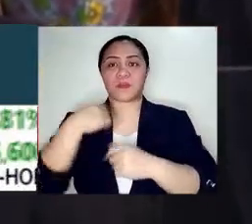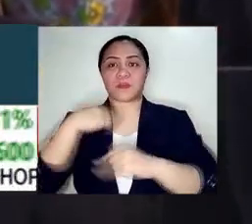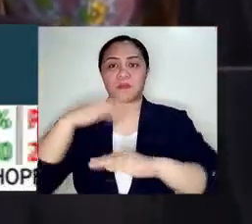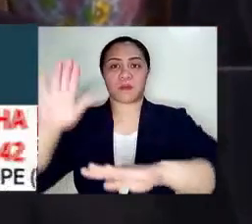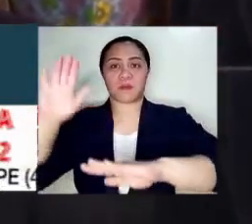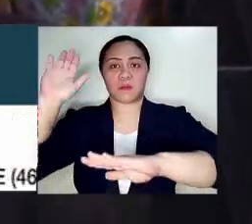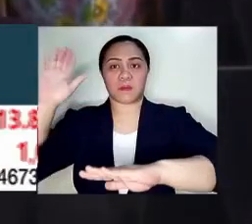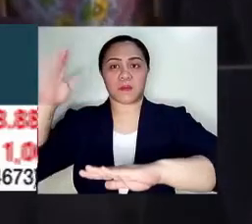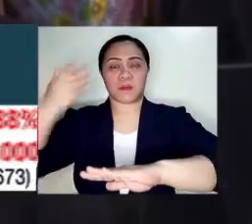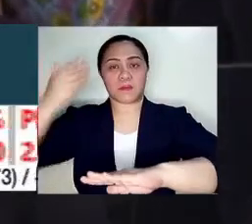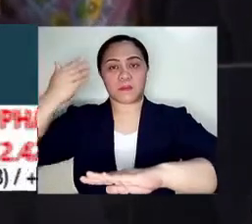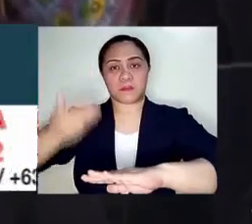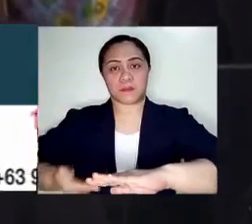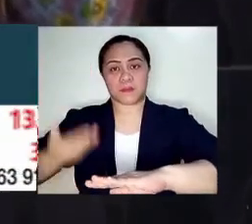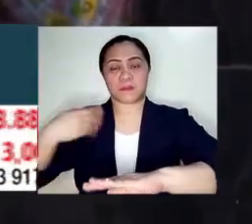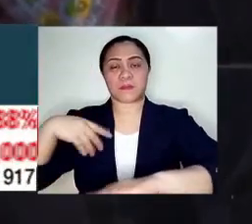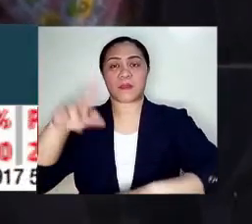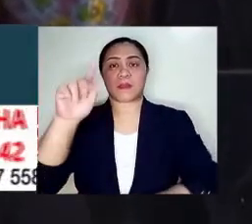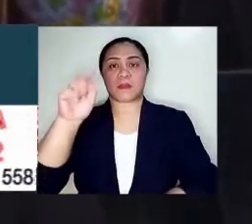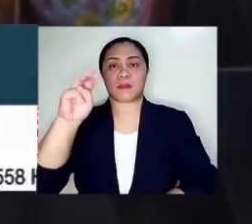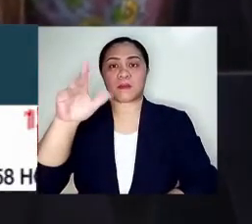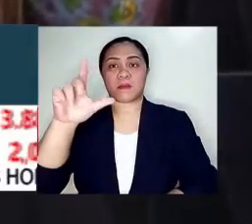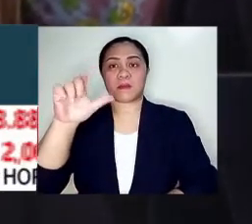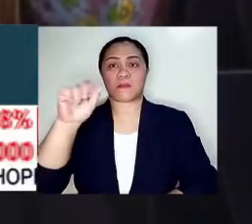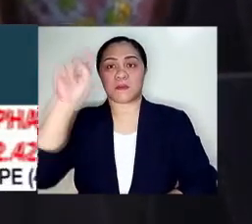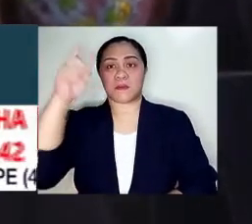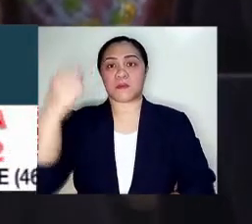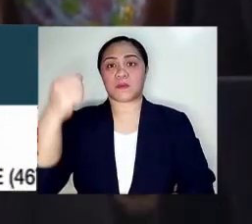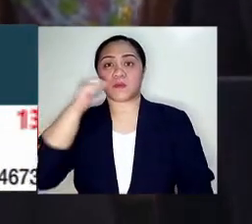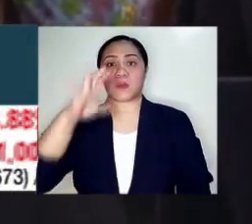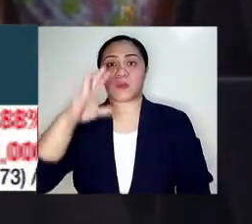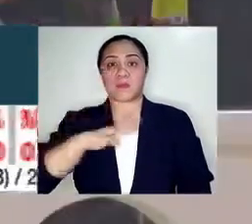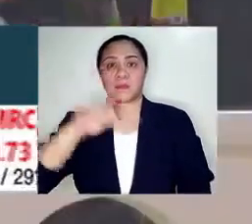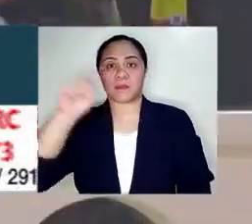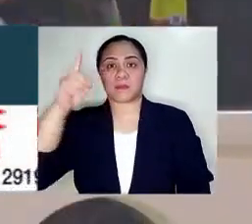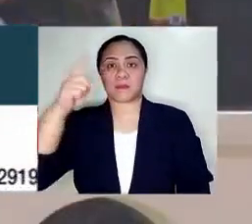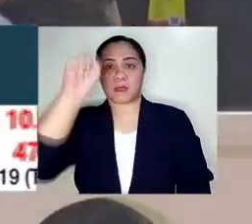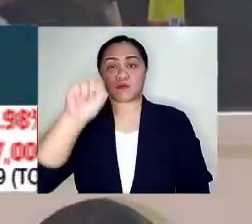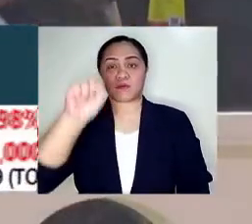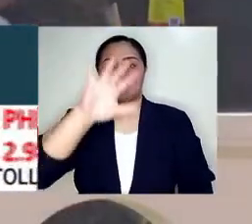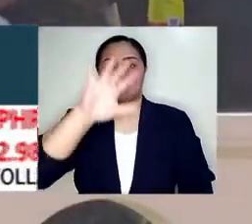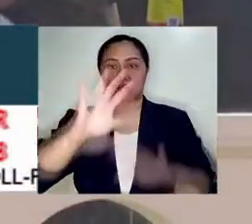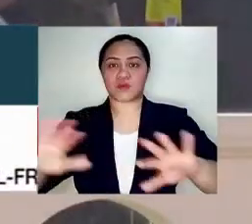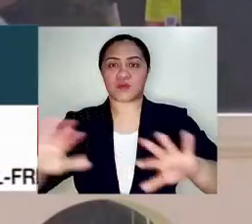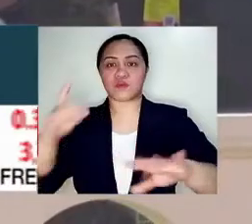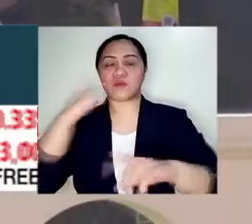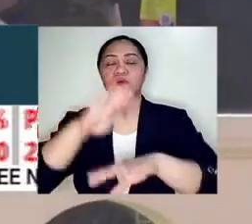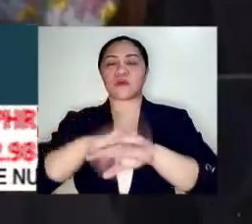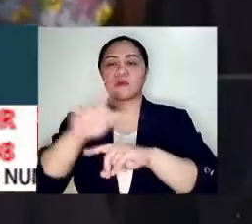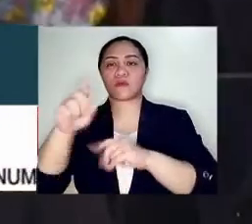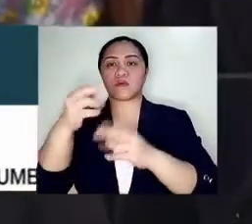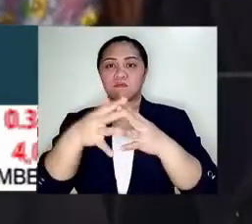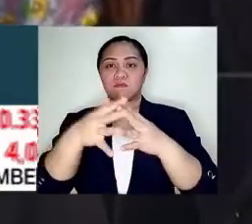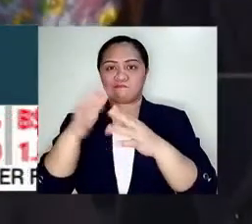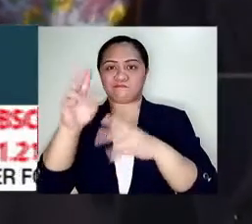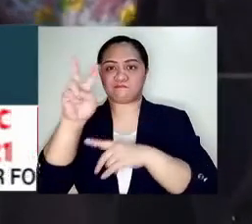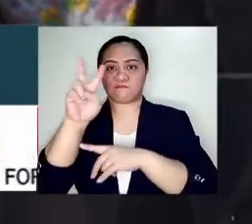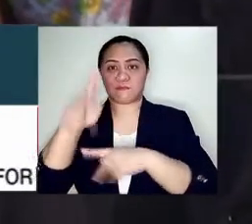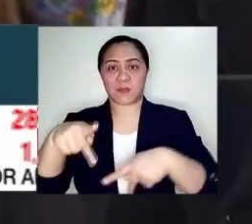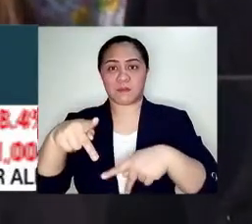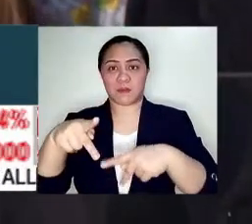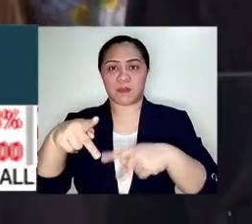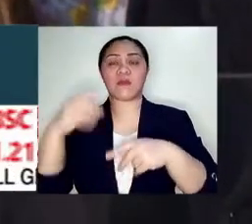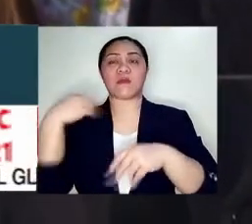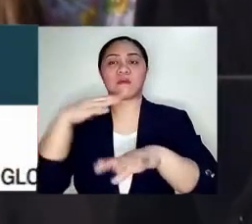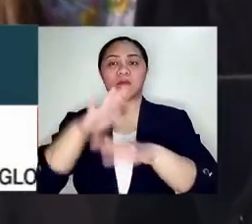I was Kamala Harris, who became the first woman, first South Asian, and first black woman Vice President of the United States, was up first. She